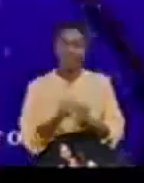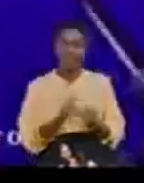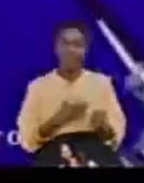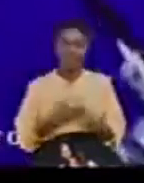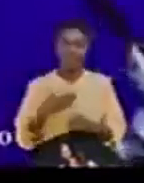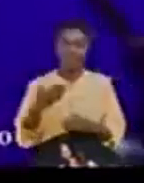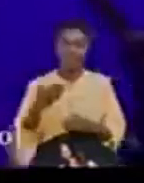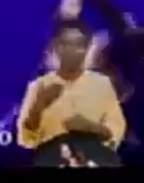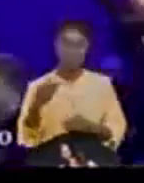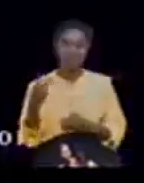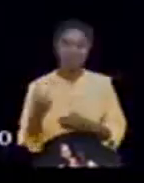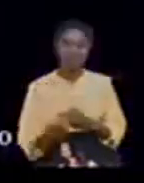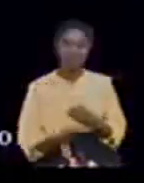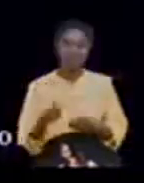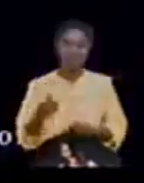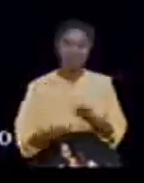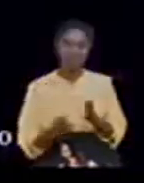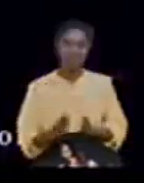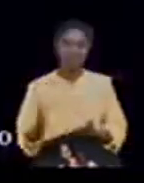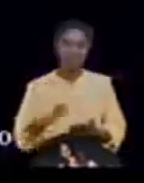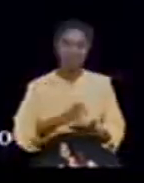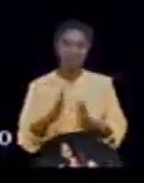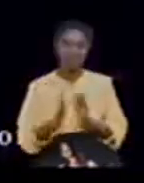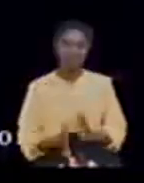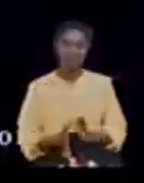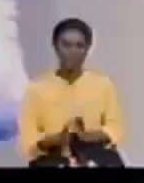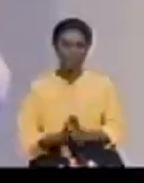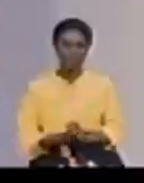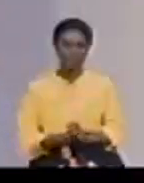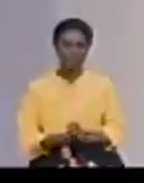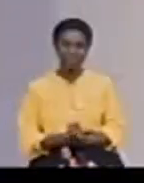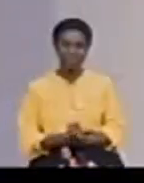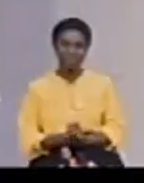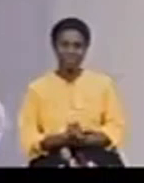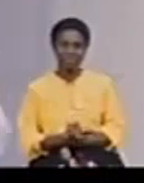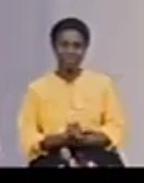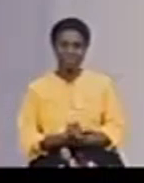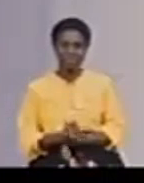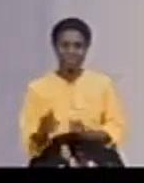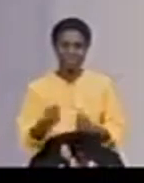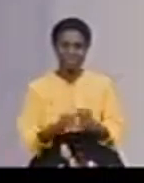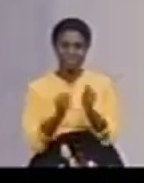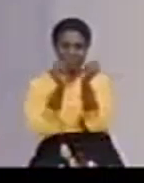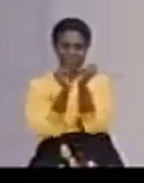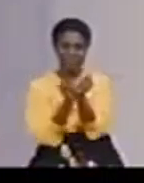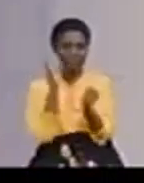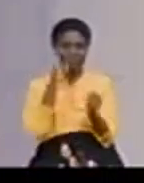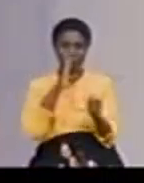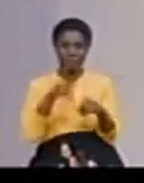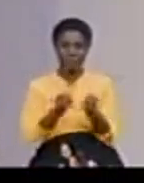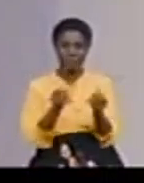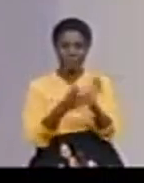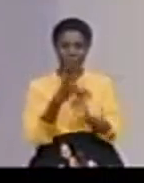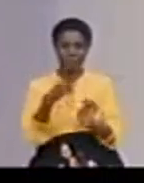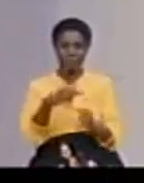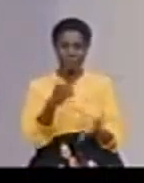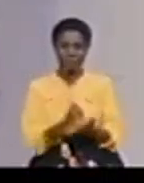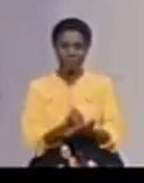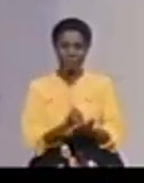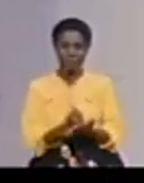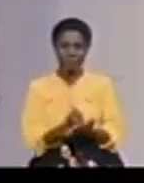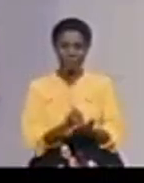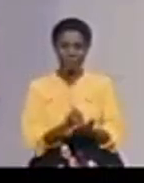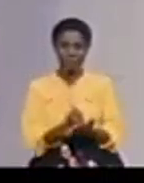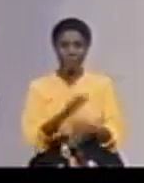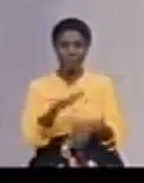to, move my heart, I'm not forget. Every yoke will be broken. All the